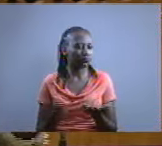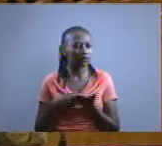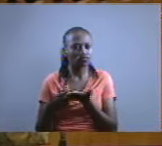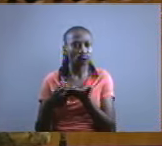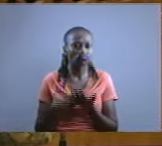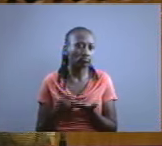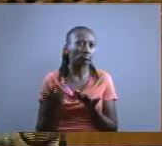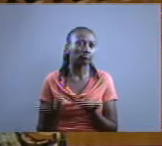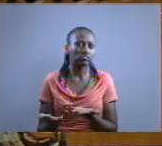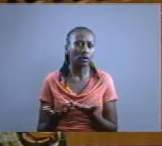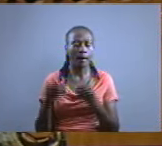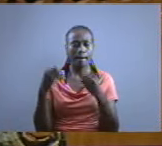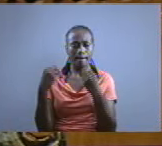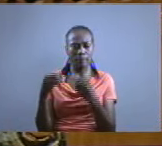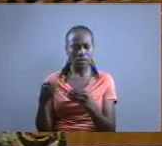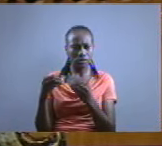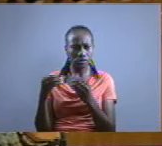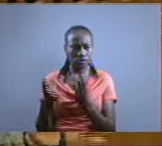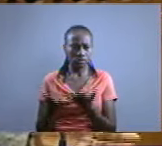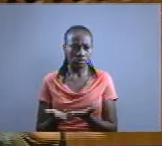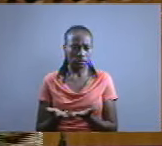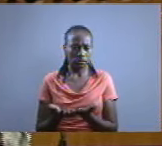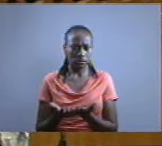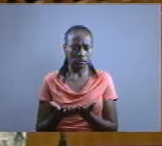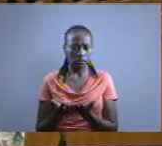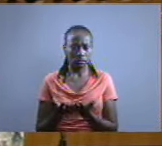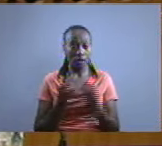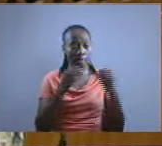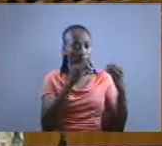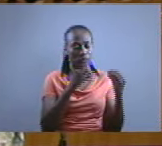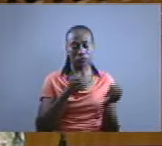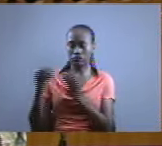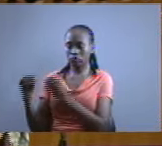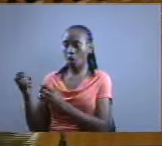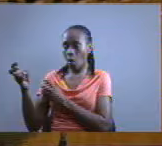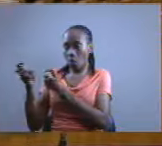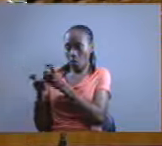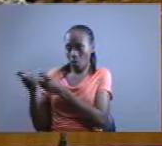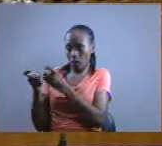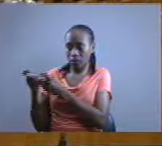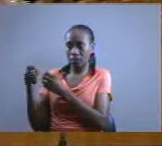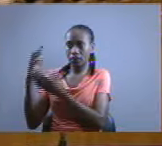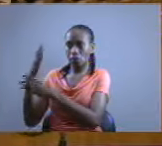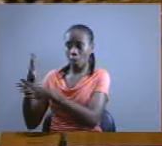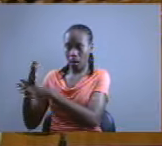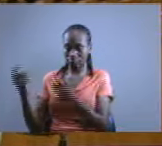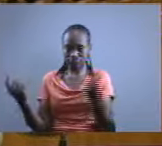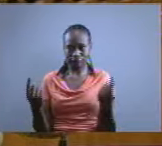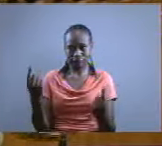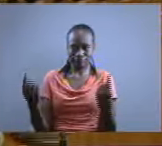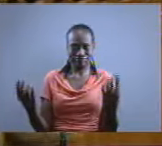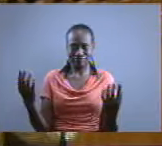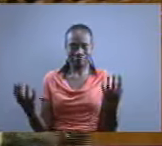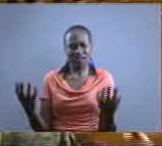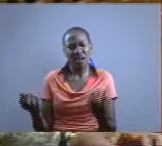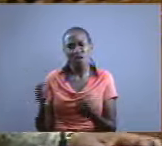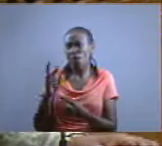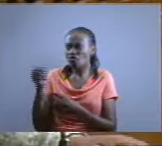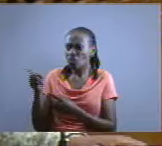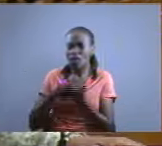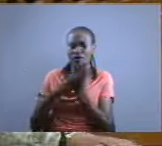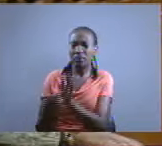about a business vis-a-vis organized labor, I'm not sure which business you are